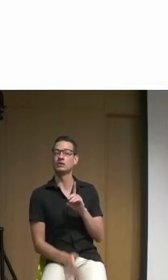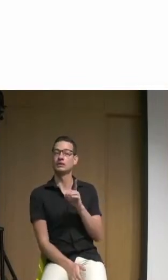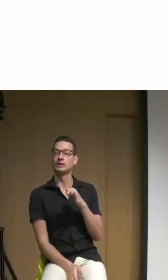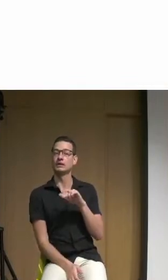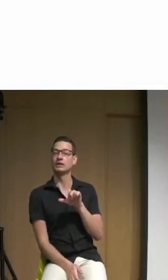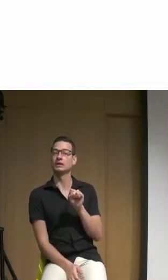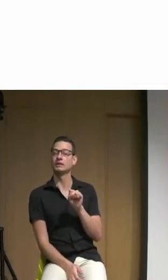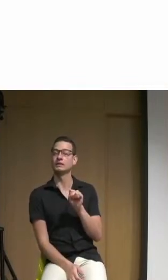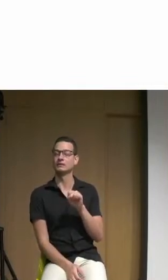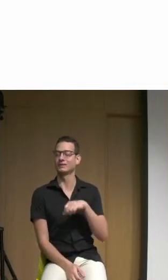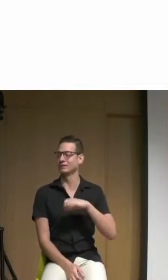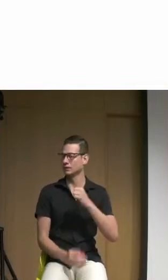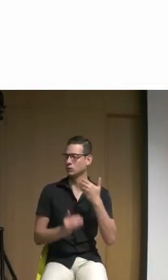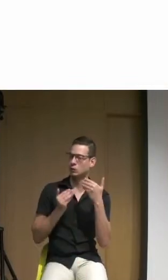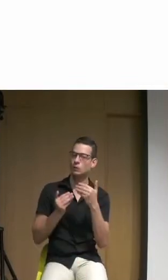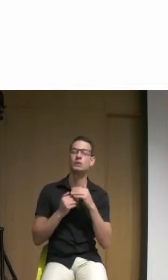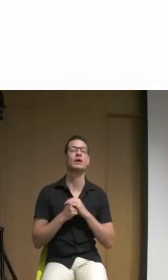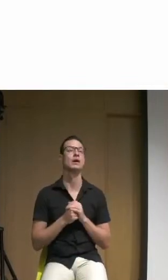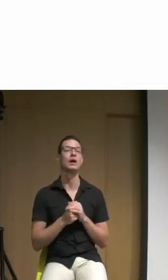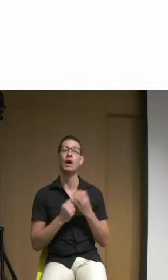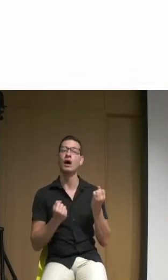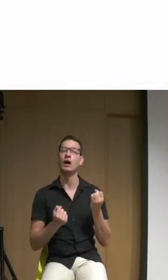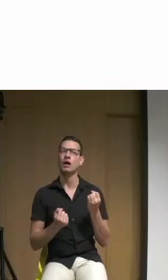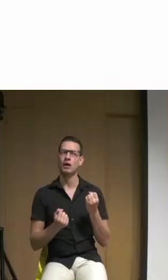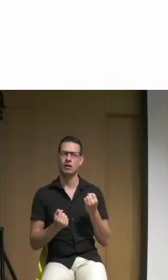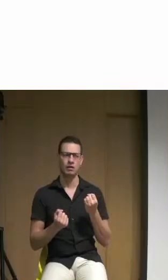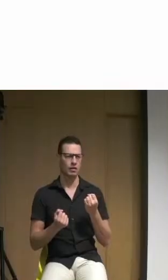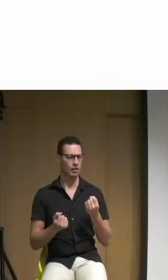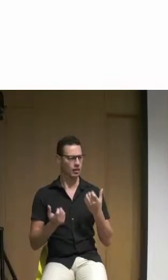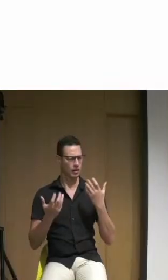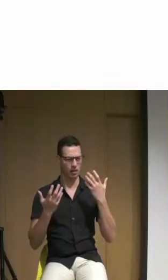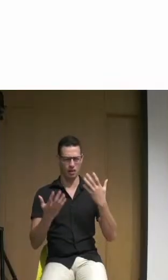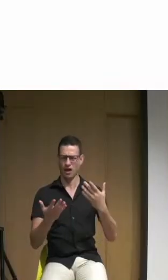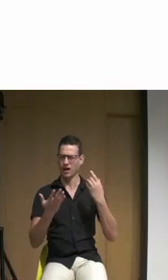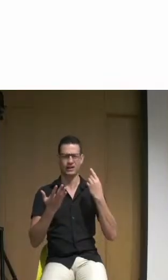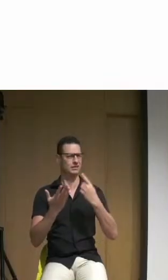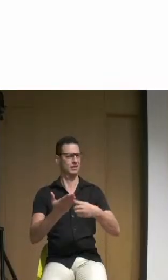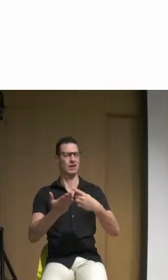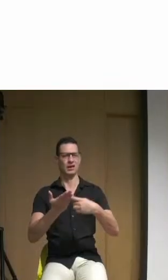on this issue. And let me just say that